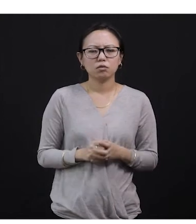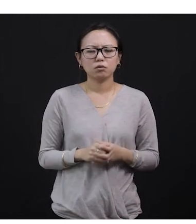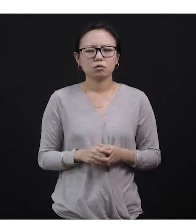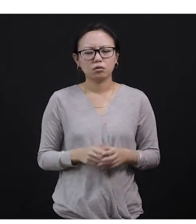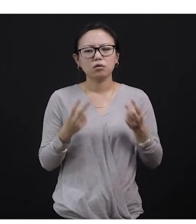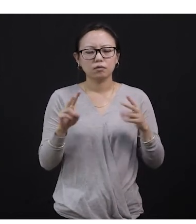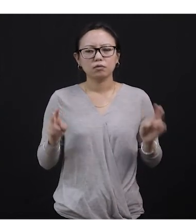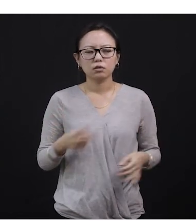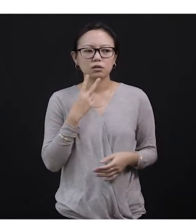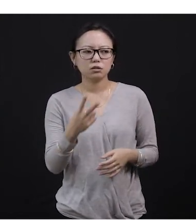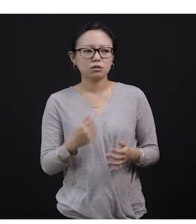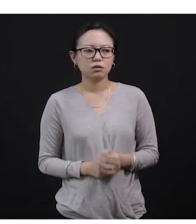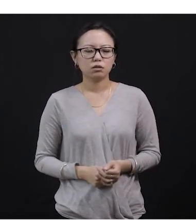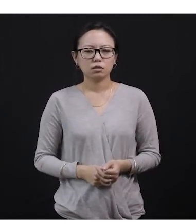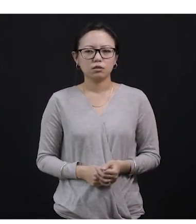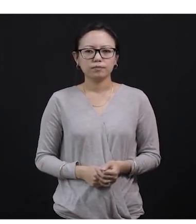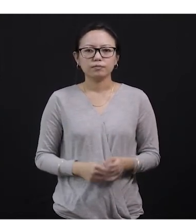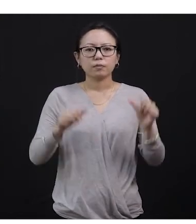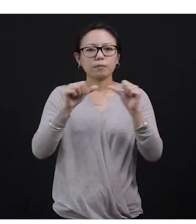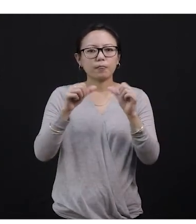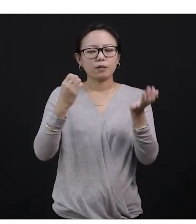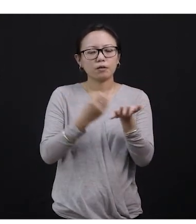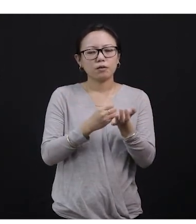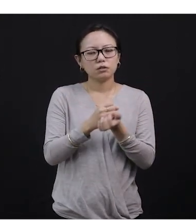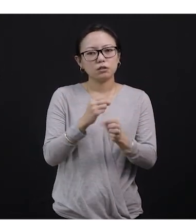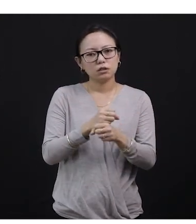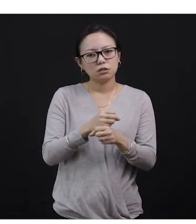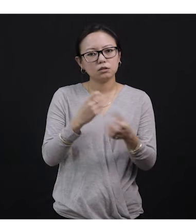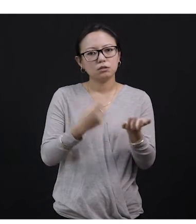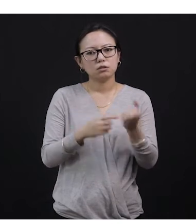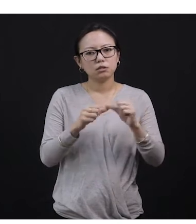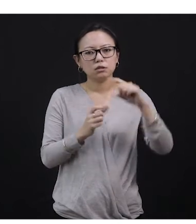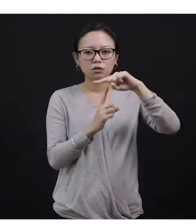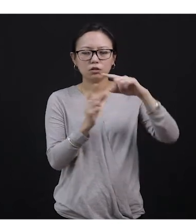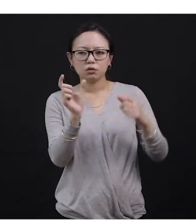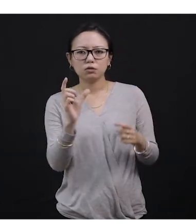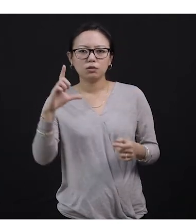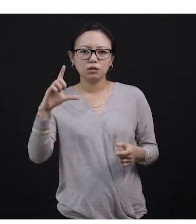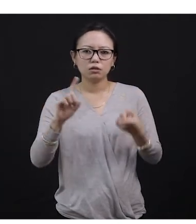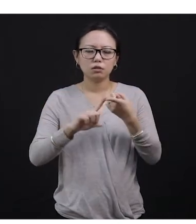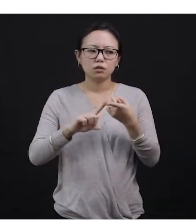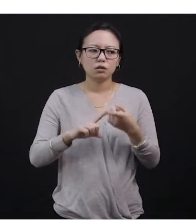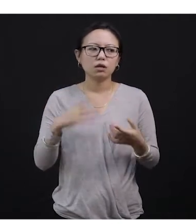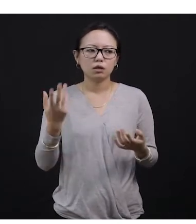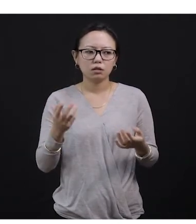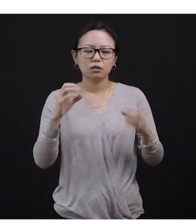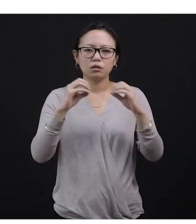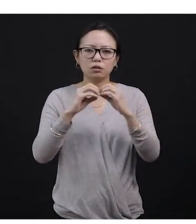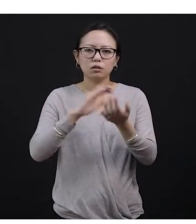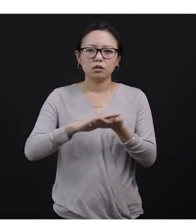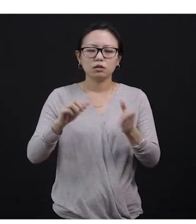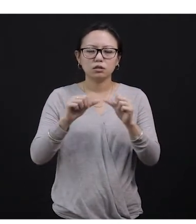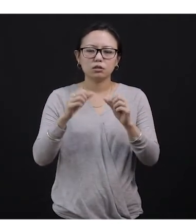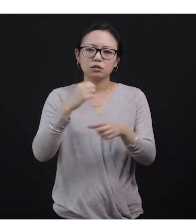coming to agriculture and bhaga. Now agriculture, most of the people were involved